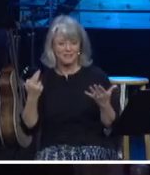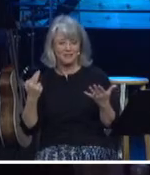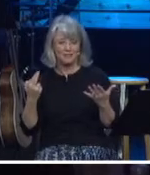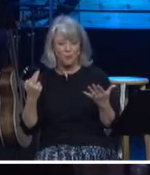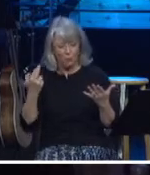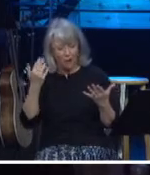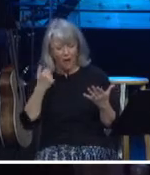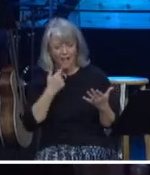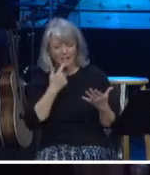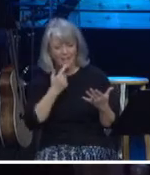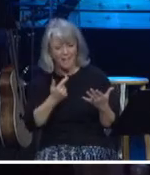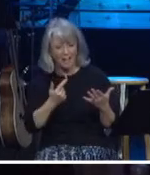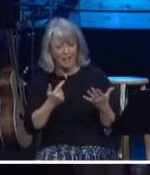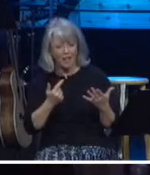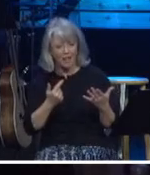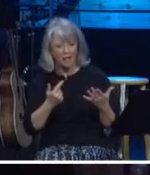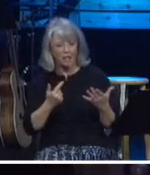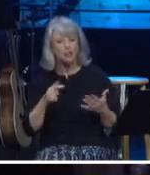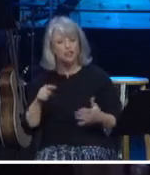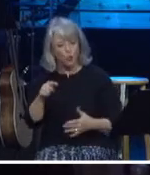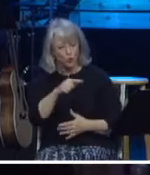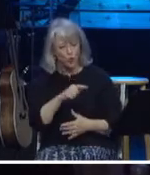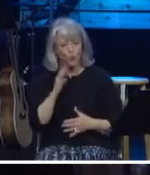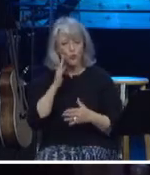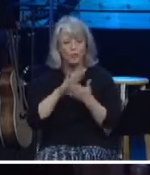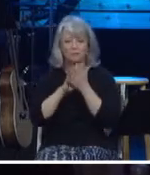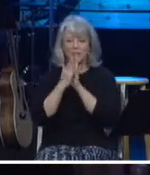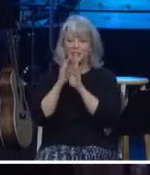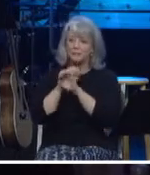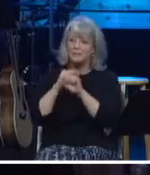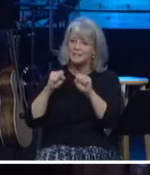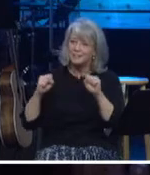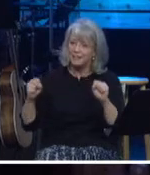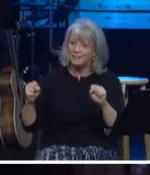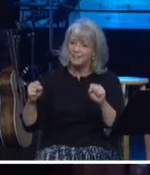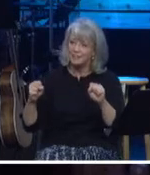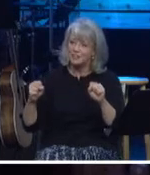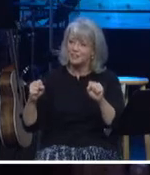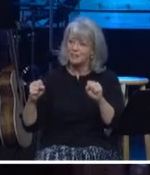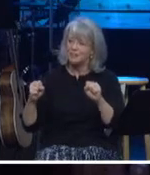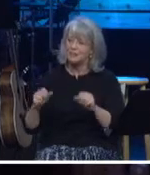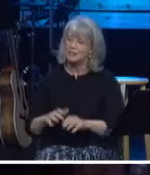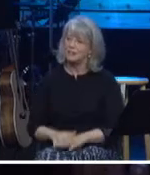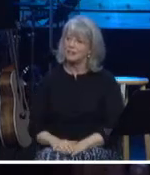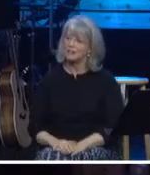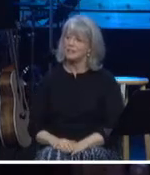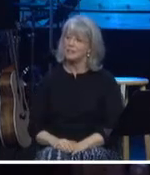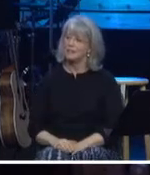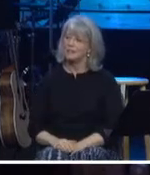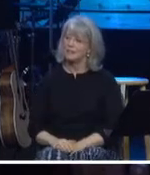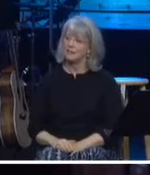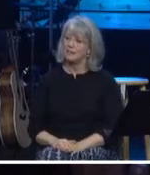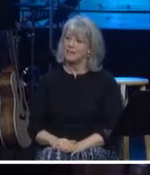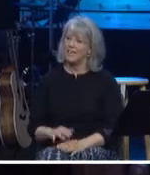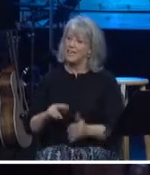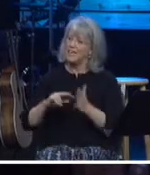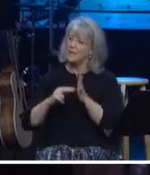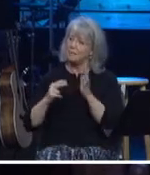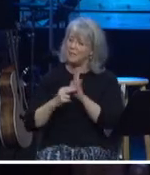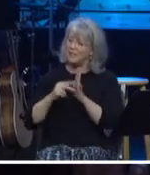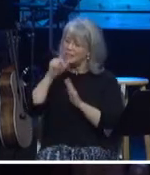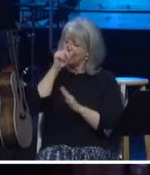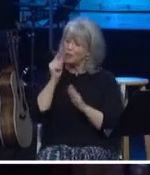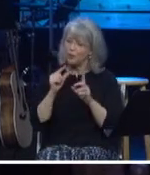you may be saved. It's an interesting word. It's sozo,